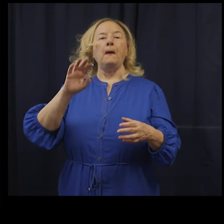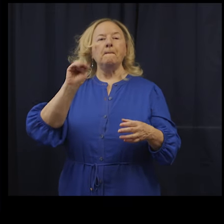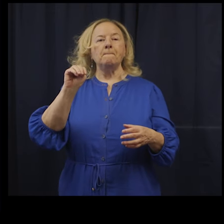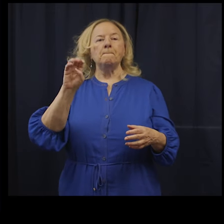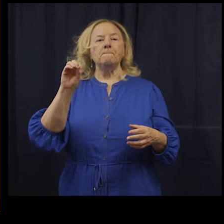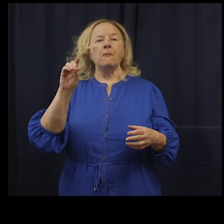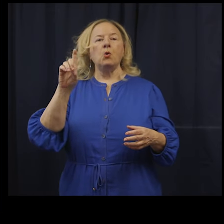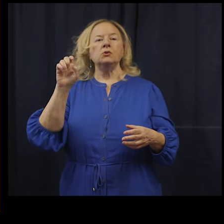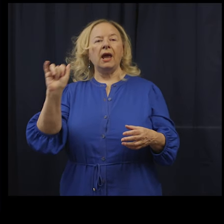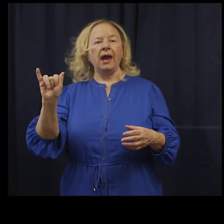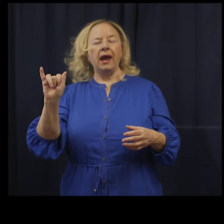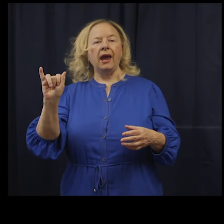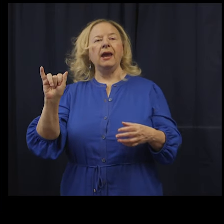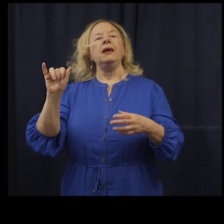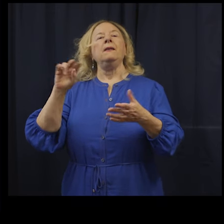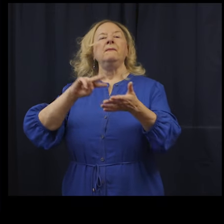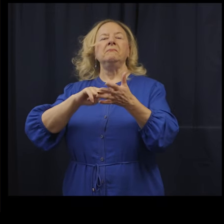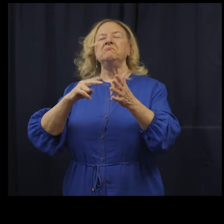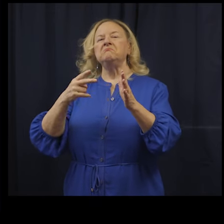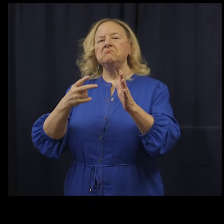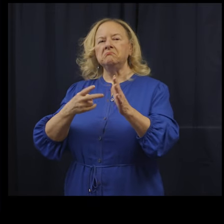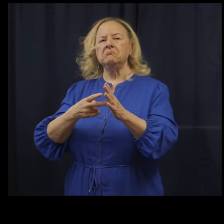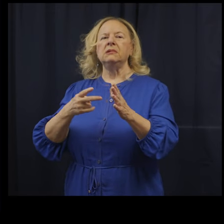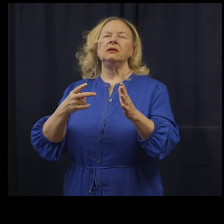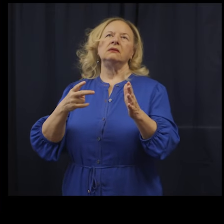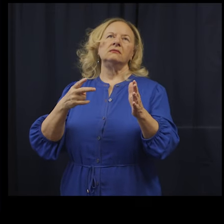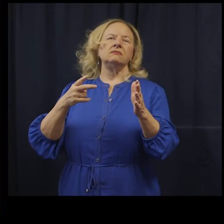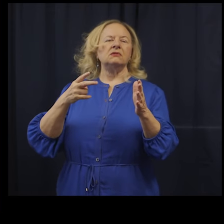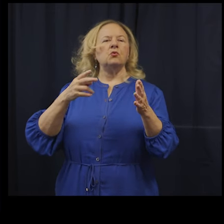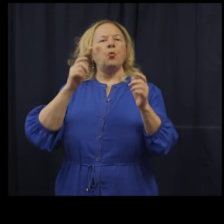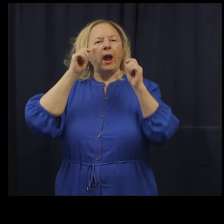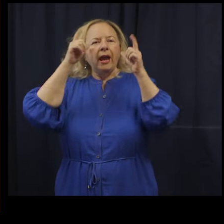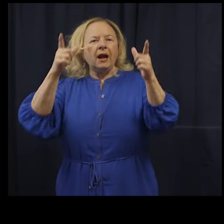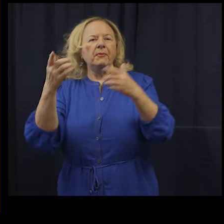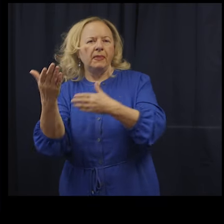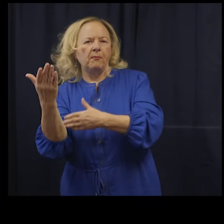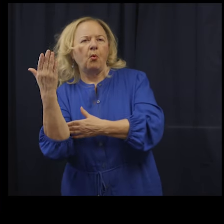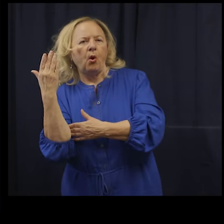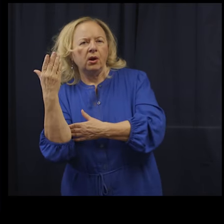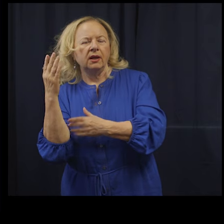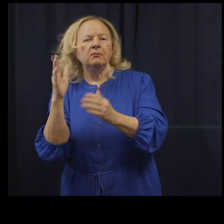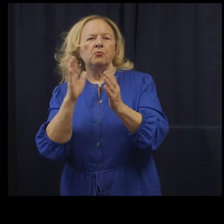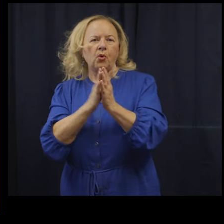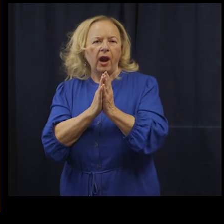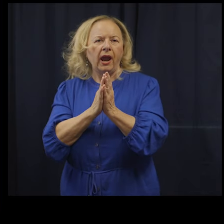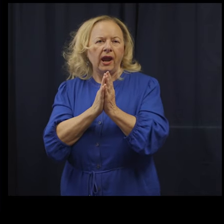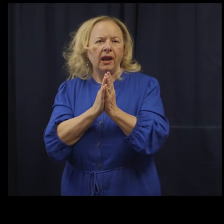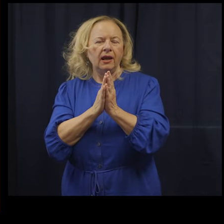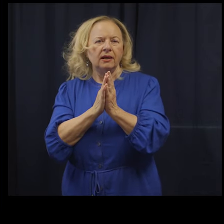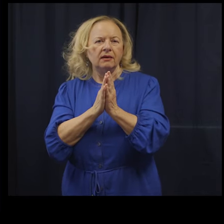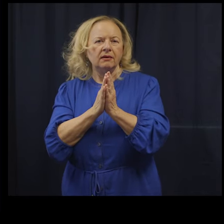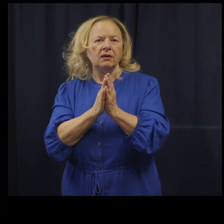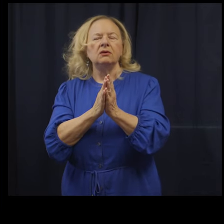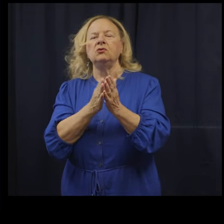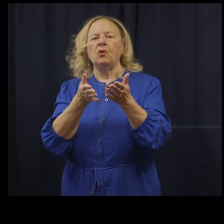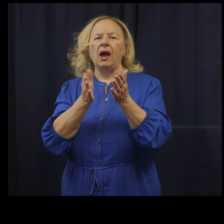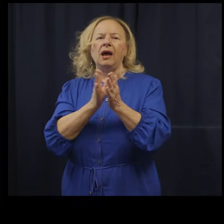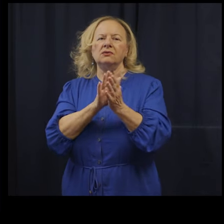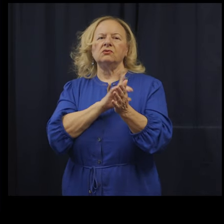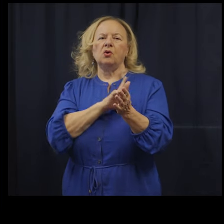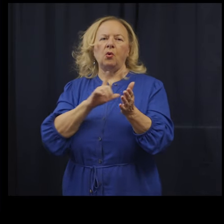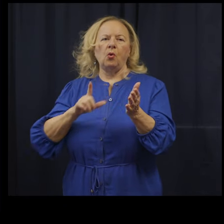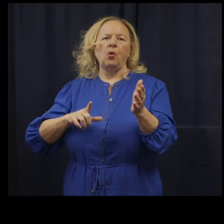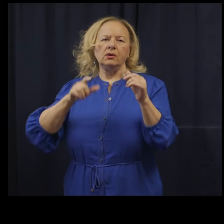ani lefaneka, melakai vikiyam, shehekazar tavi, nishmati